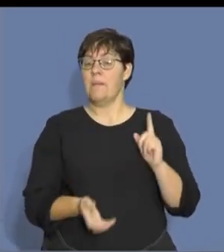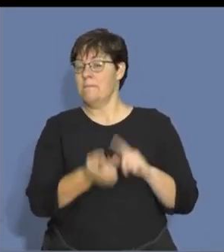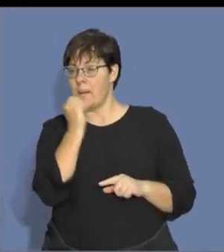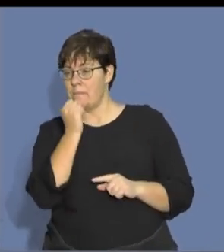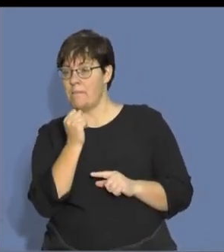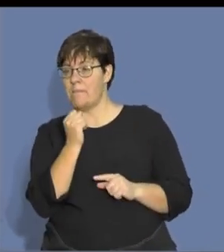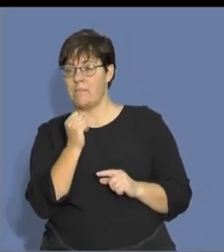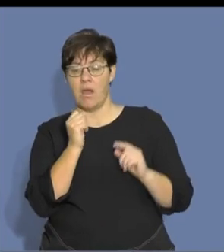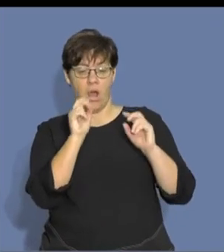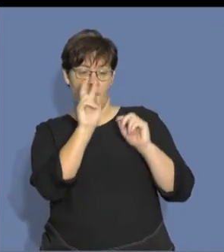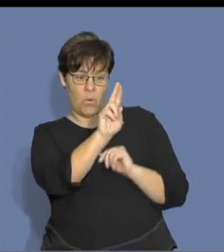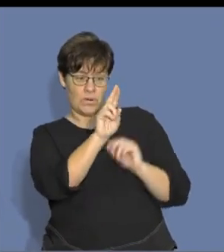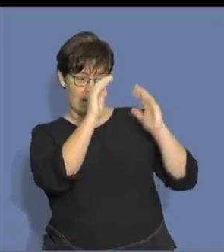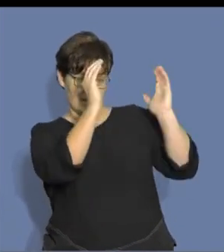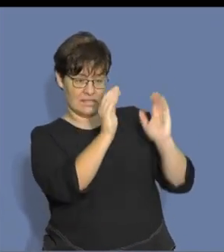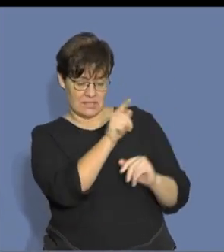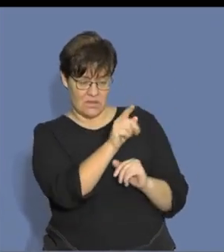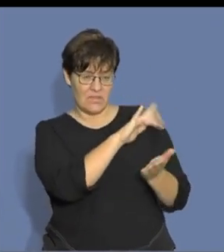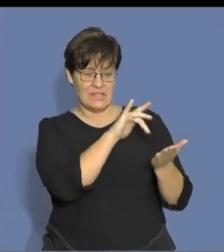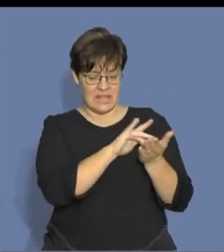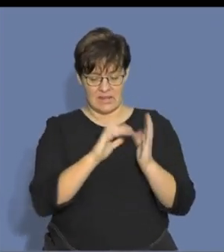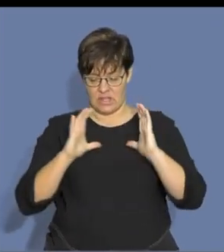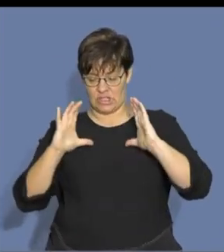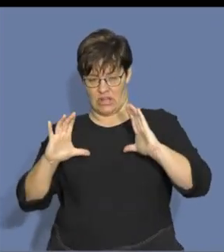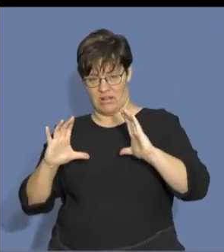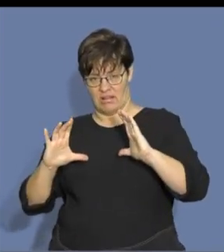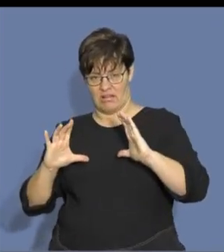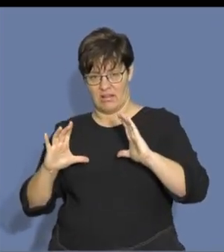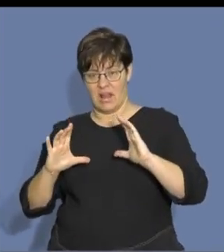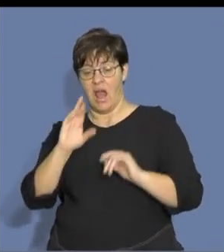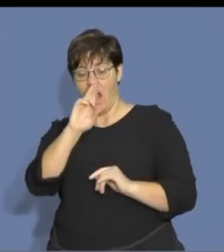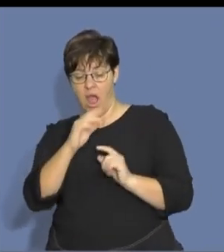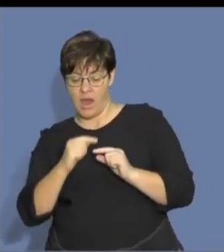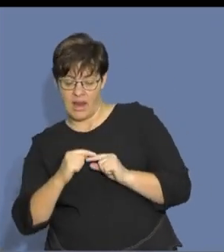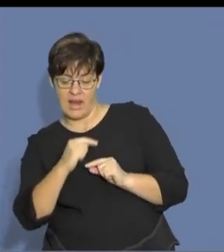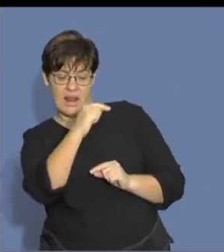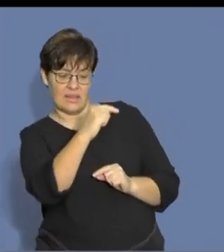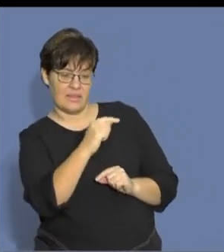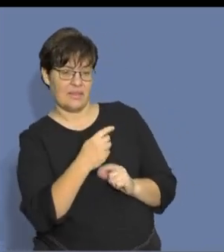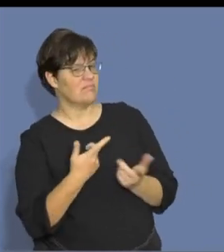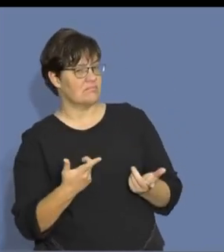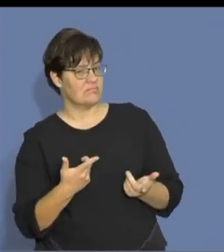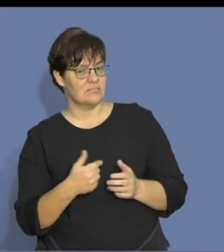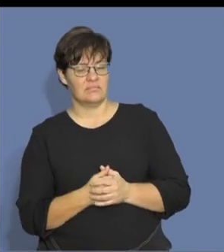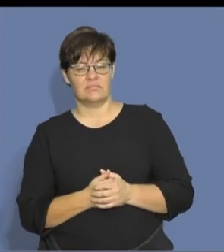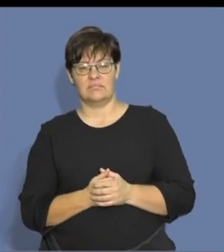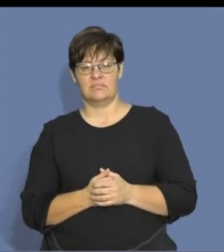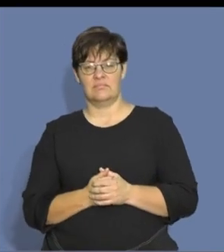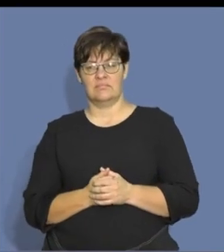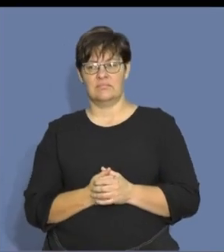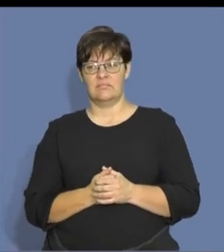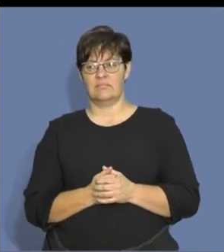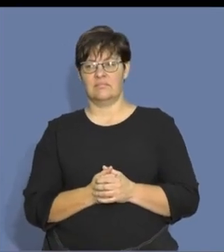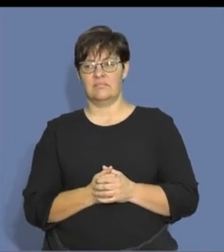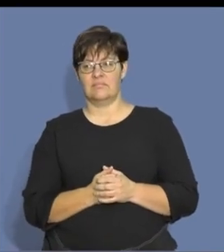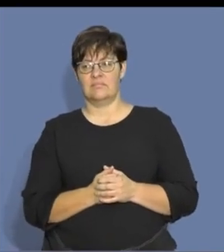the coordinates of the center of the circle and the length of the radius. All right, so